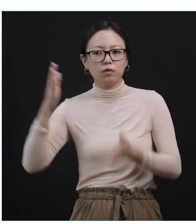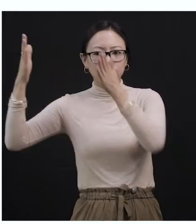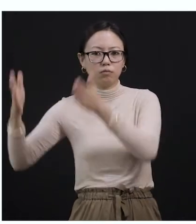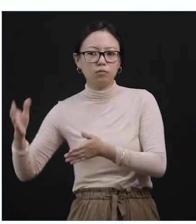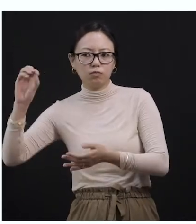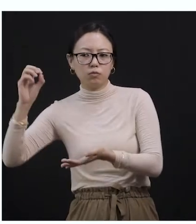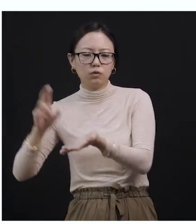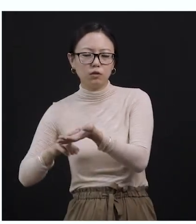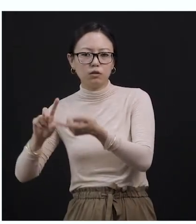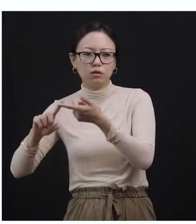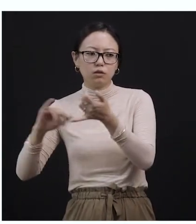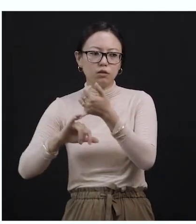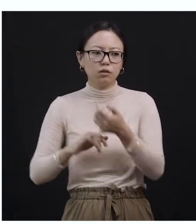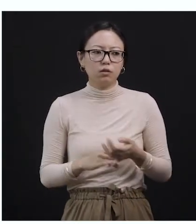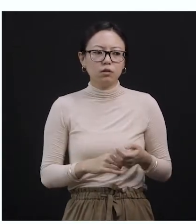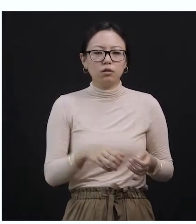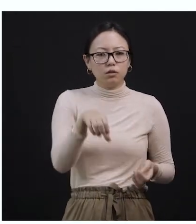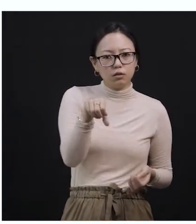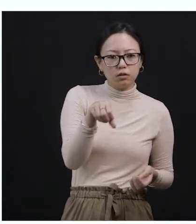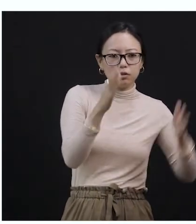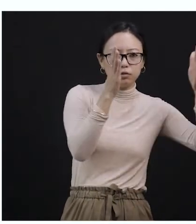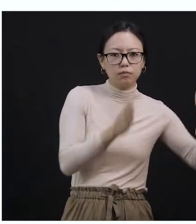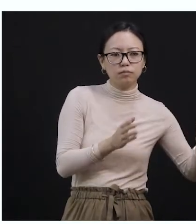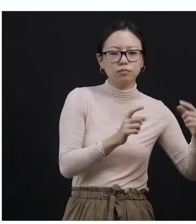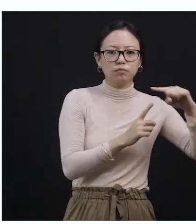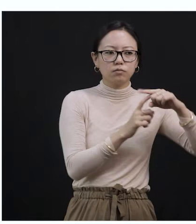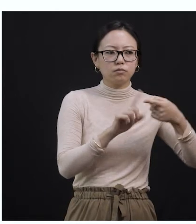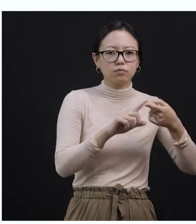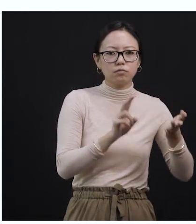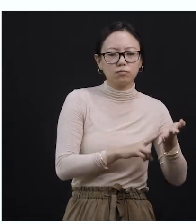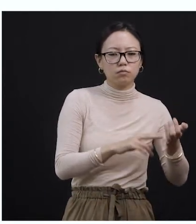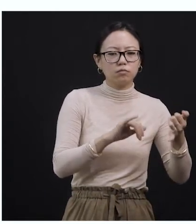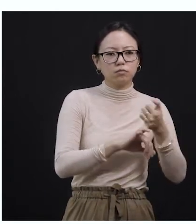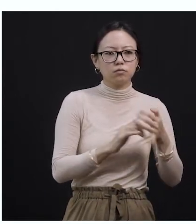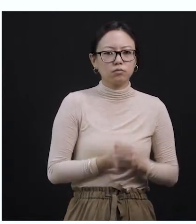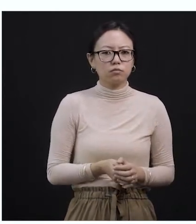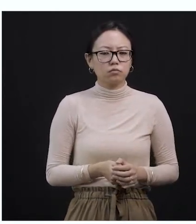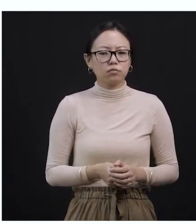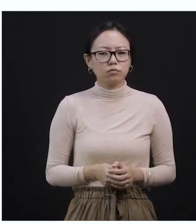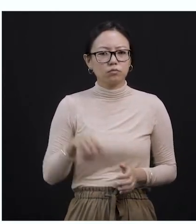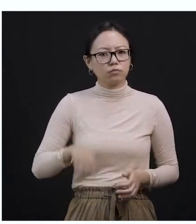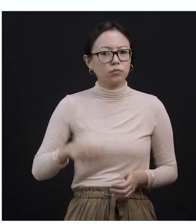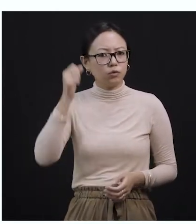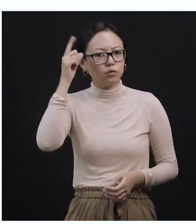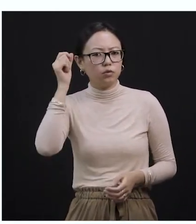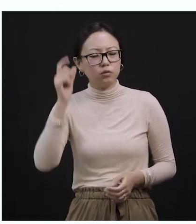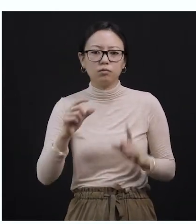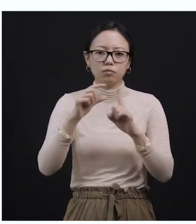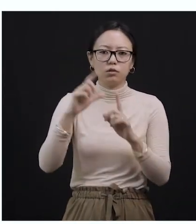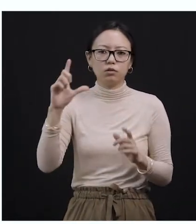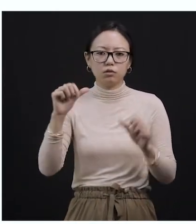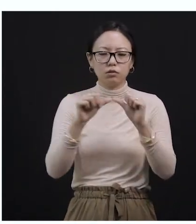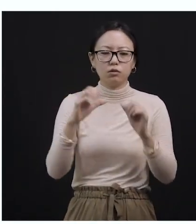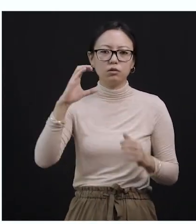place. 9 will come in tens place. So with this, we have already understood the place value. Now we also